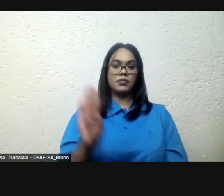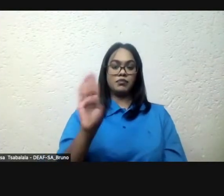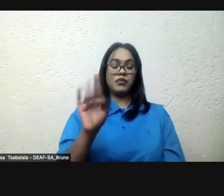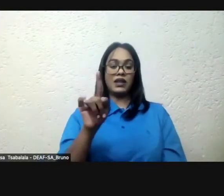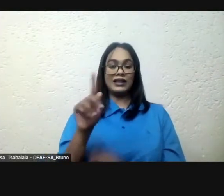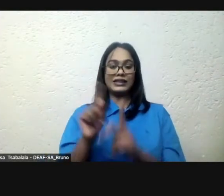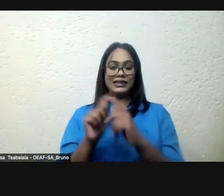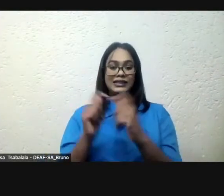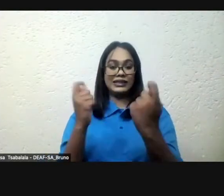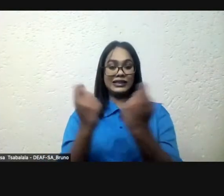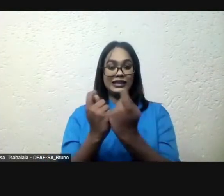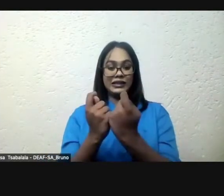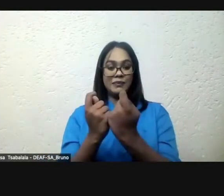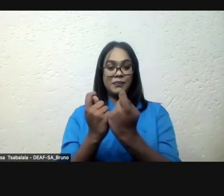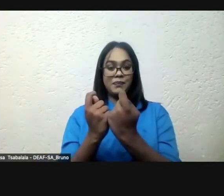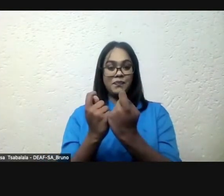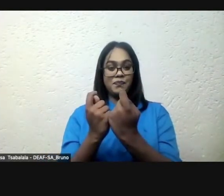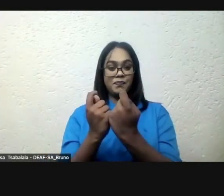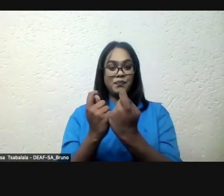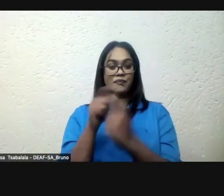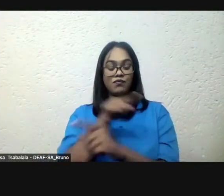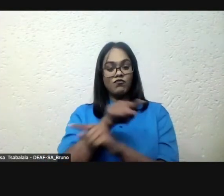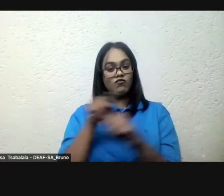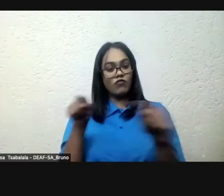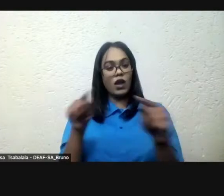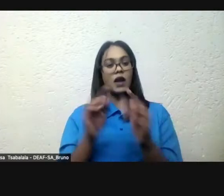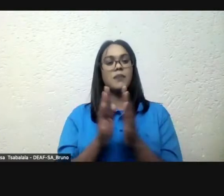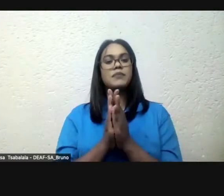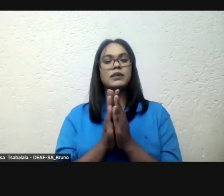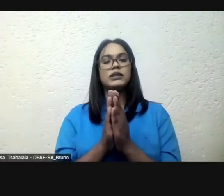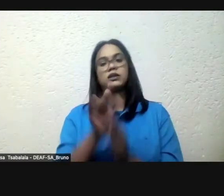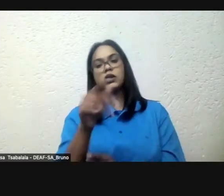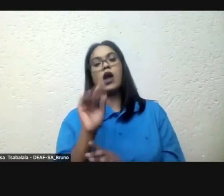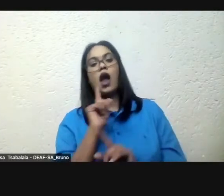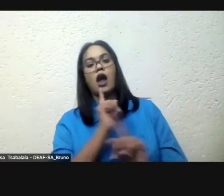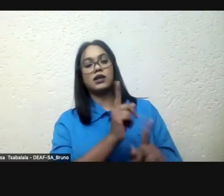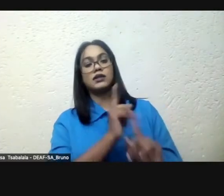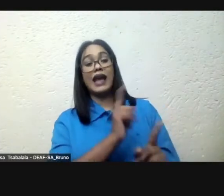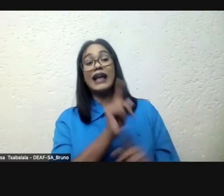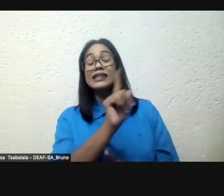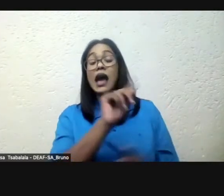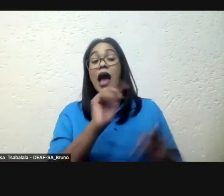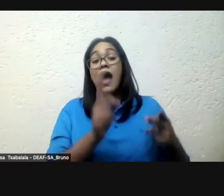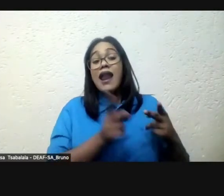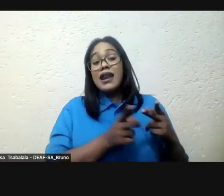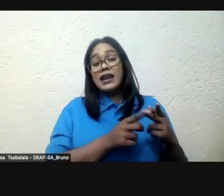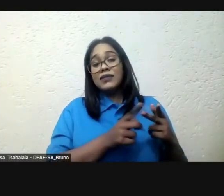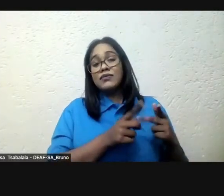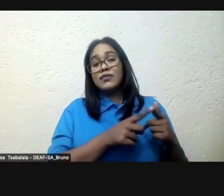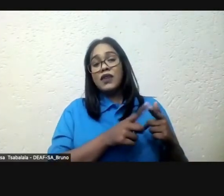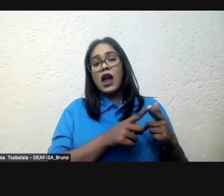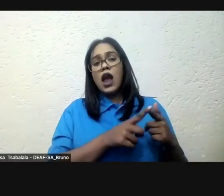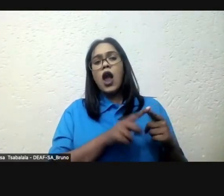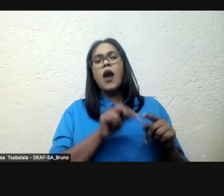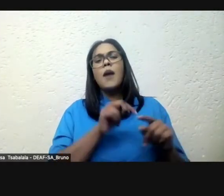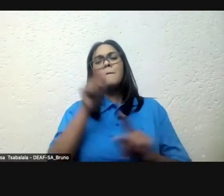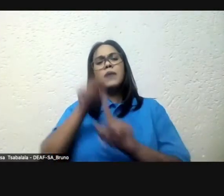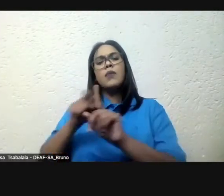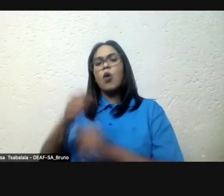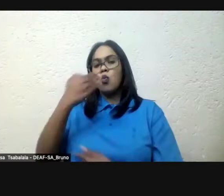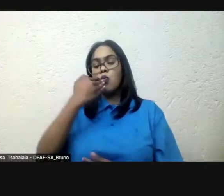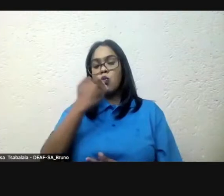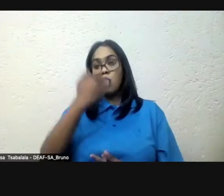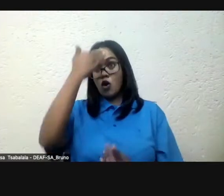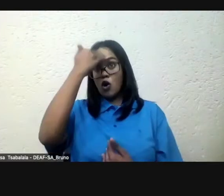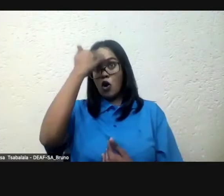of people who know they are positive and then going out to queue, whether it's for medicines